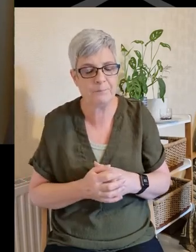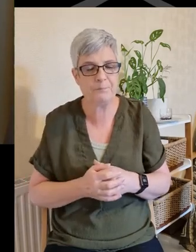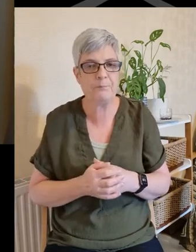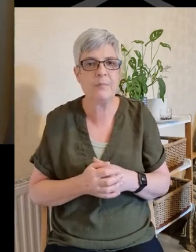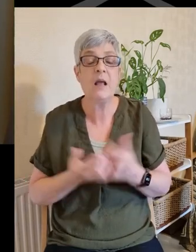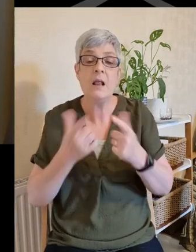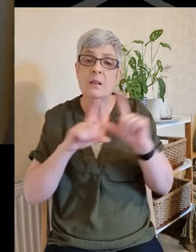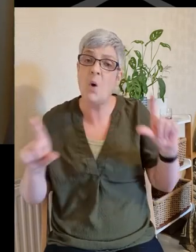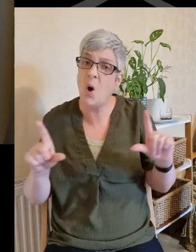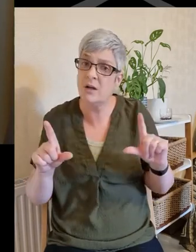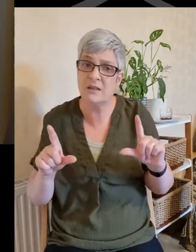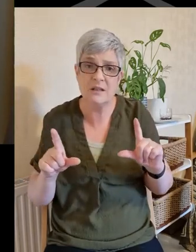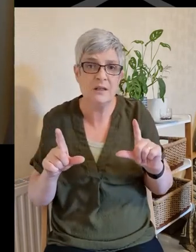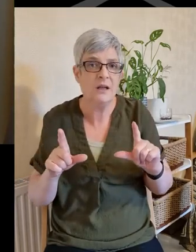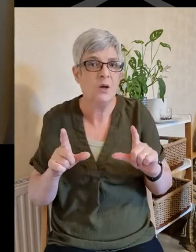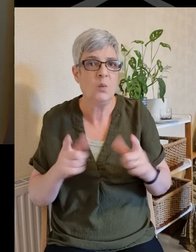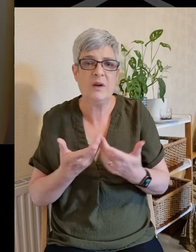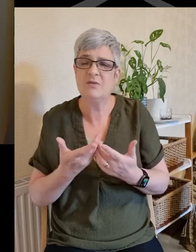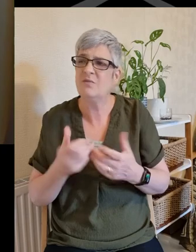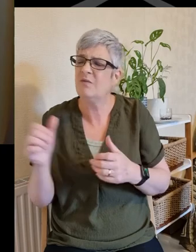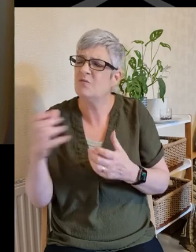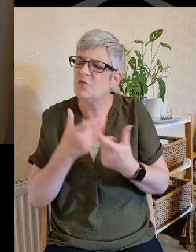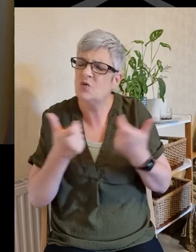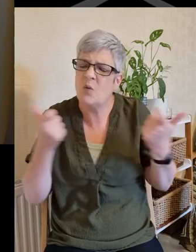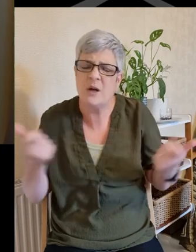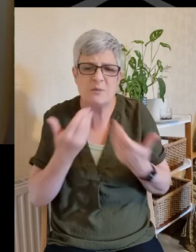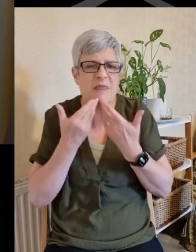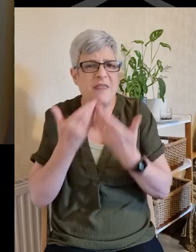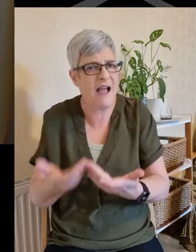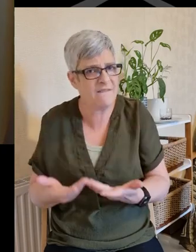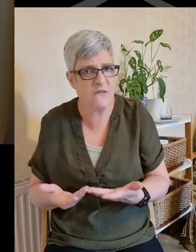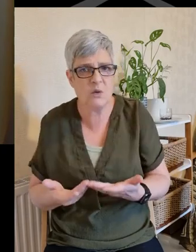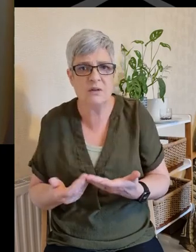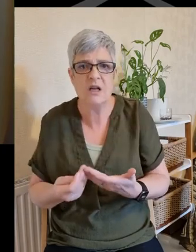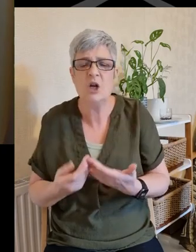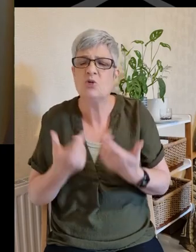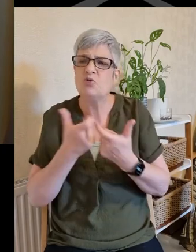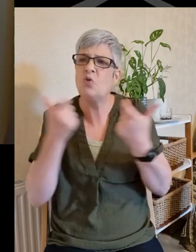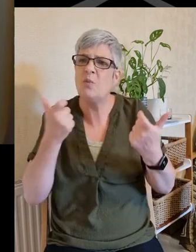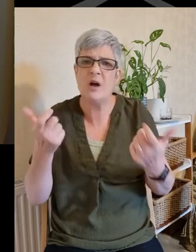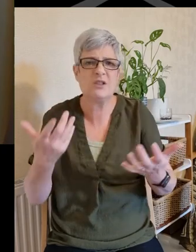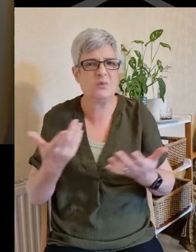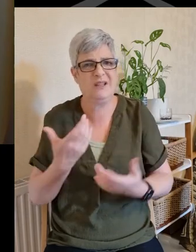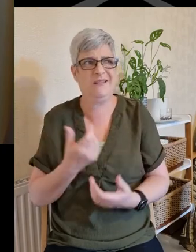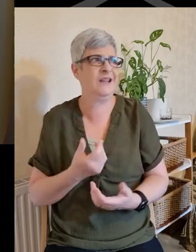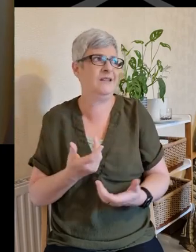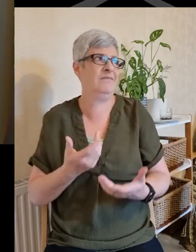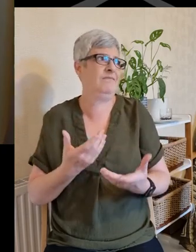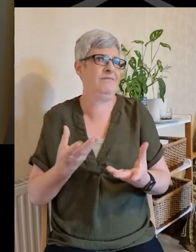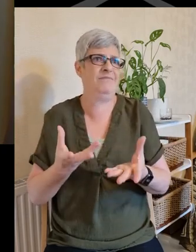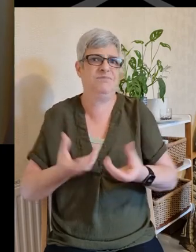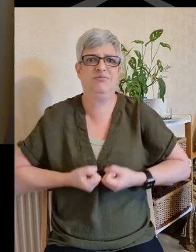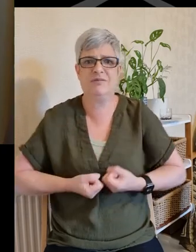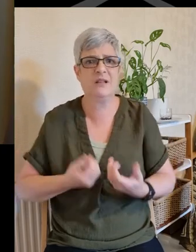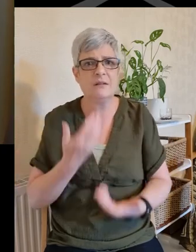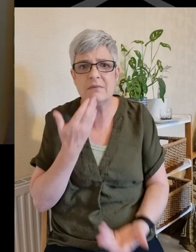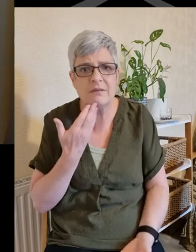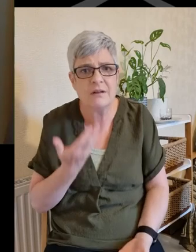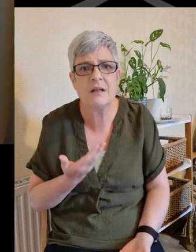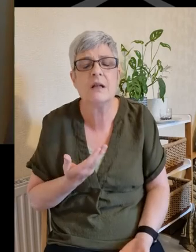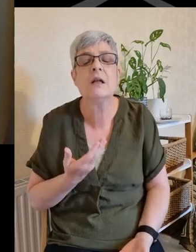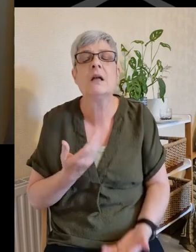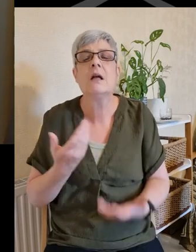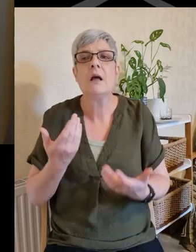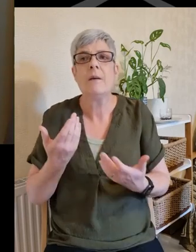Lord, we have so much to be grateful for, so much we take for granted. These prayers don't even scratch the surface